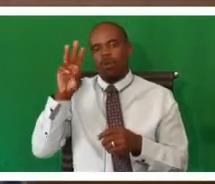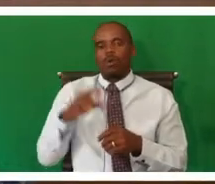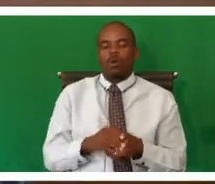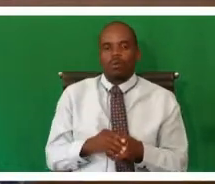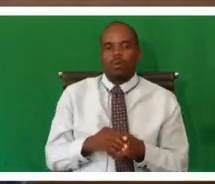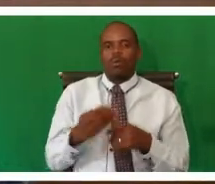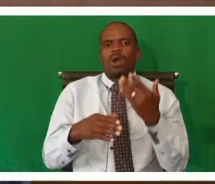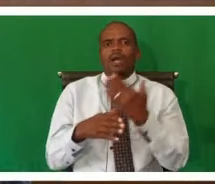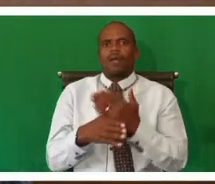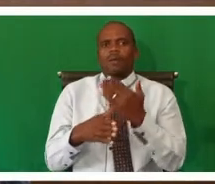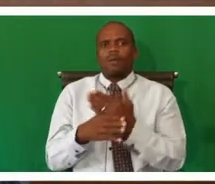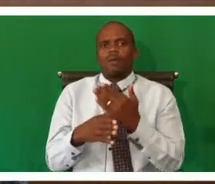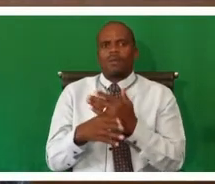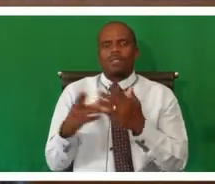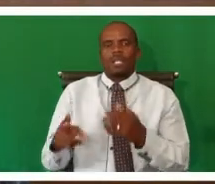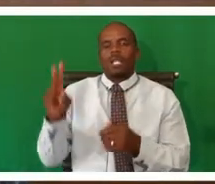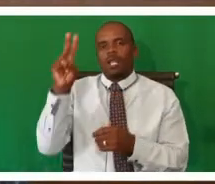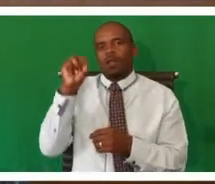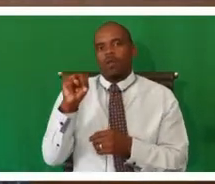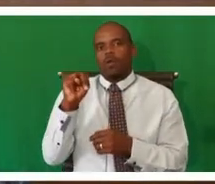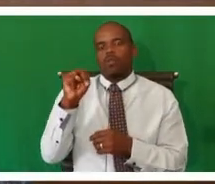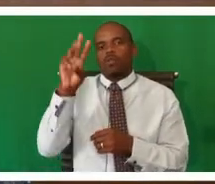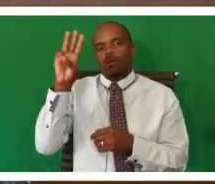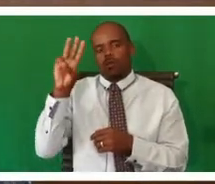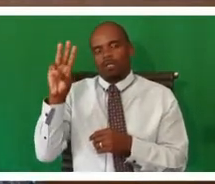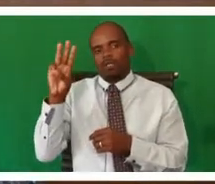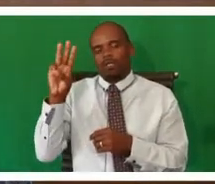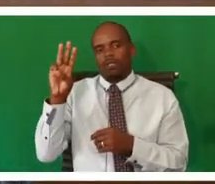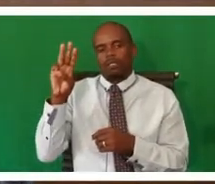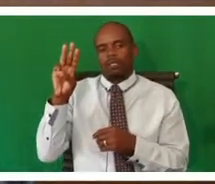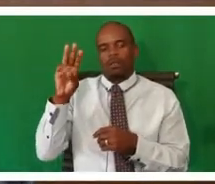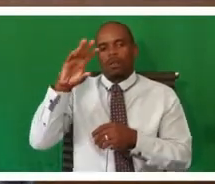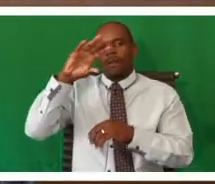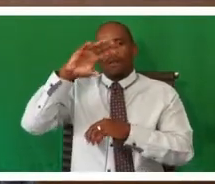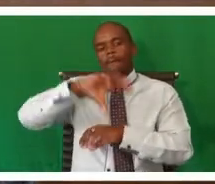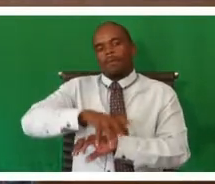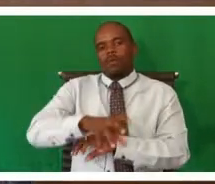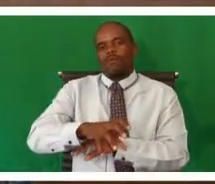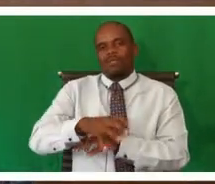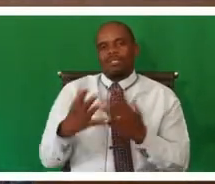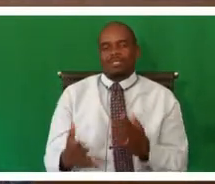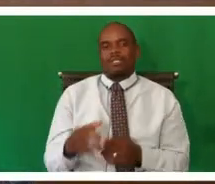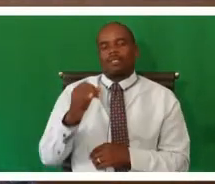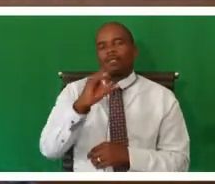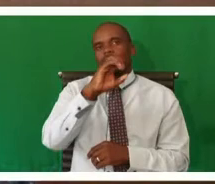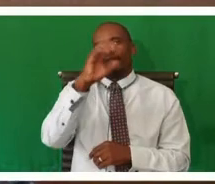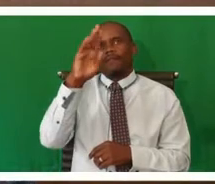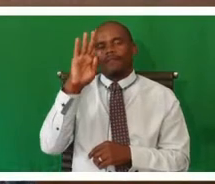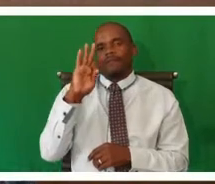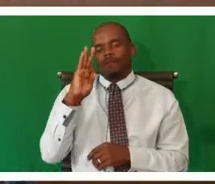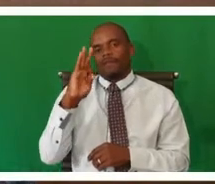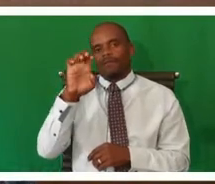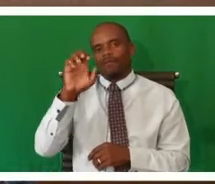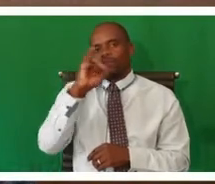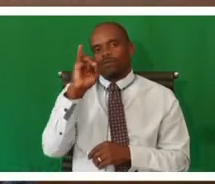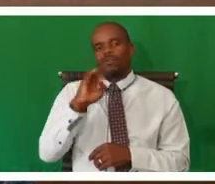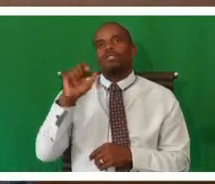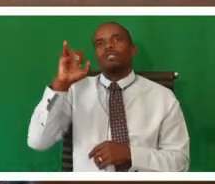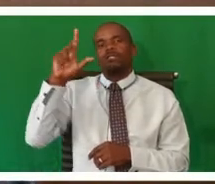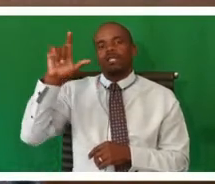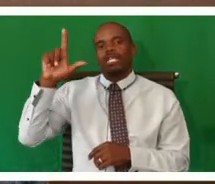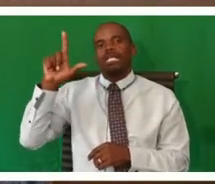Northwest Province, Fezile-Dabi District Municipality, and the Department of Environmental Affairs, Forestry and